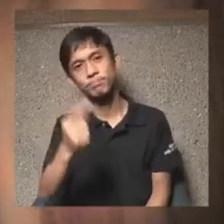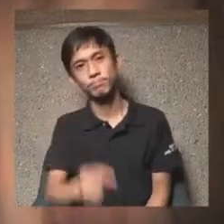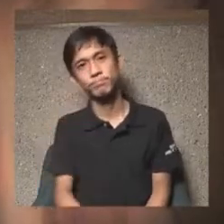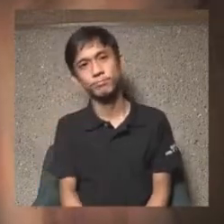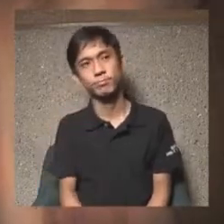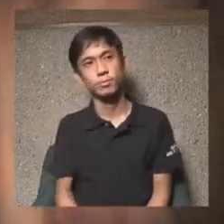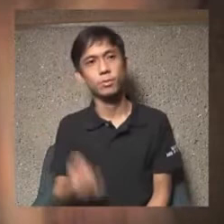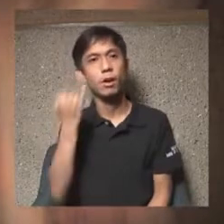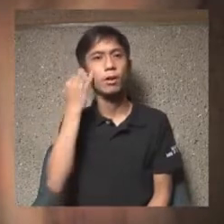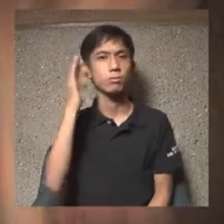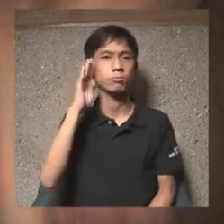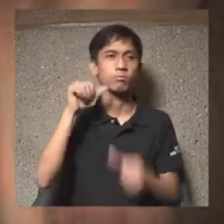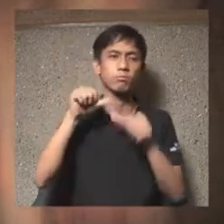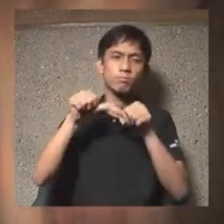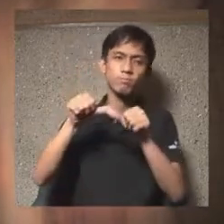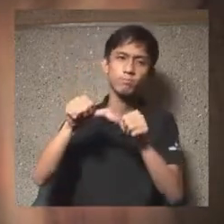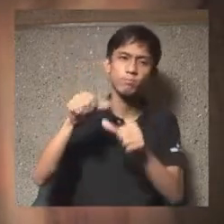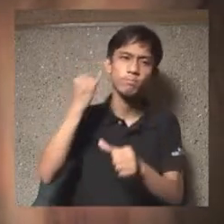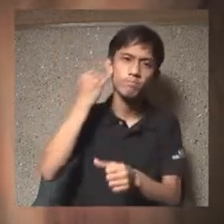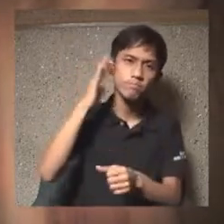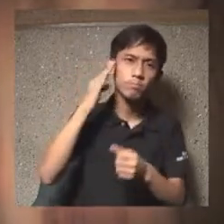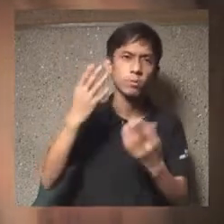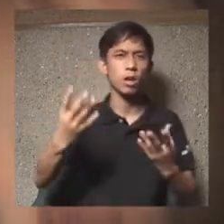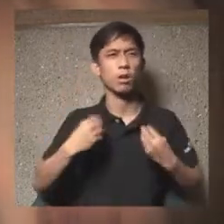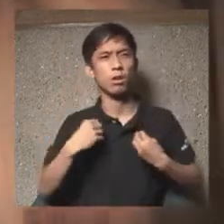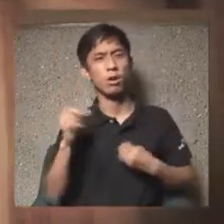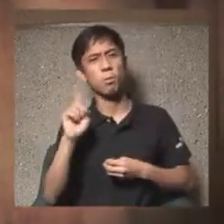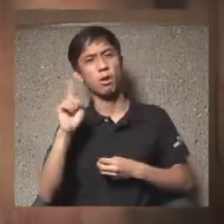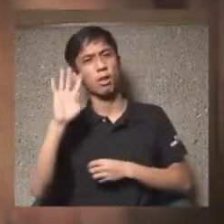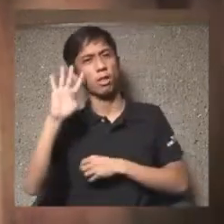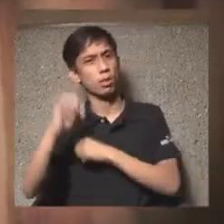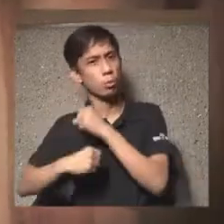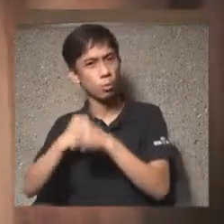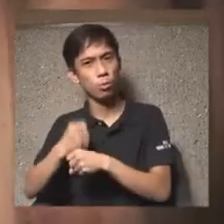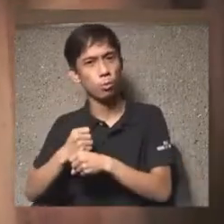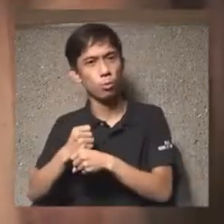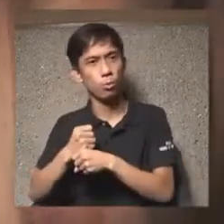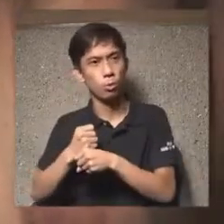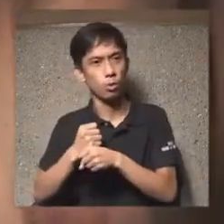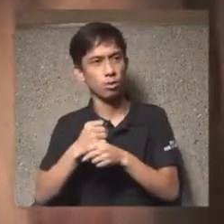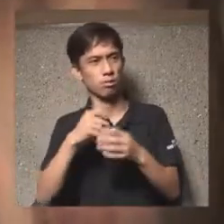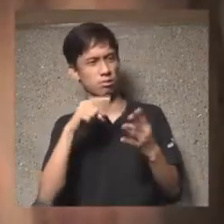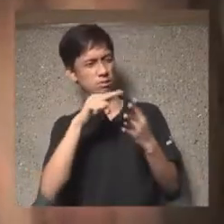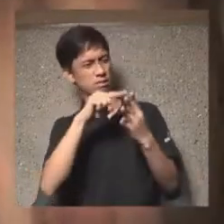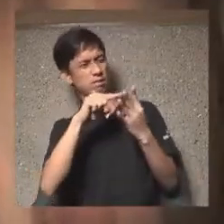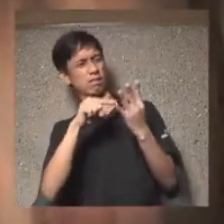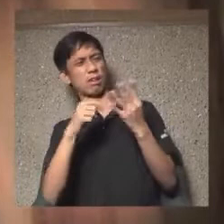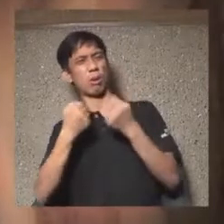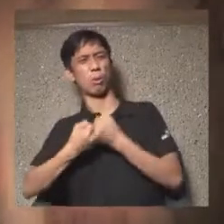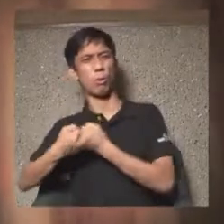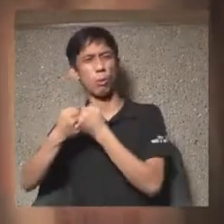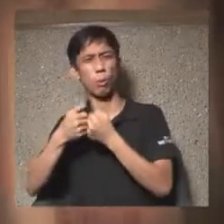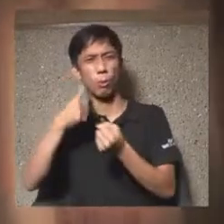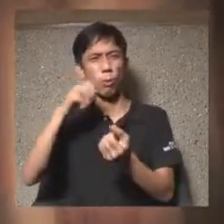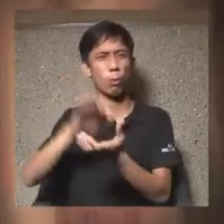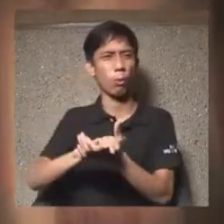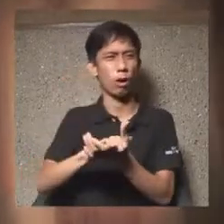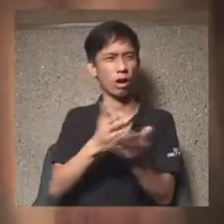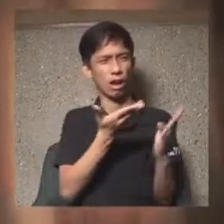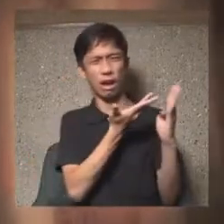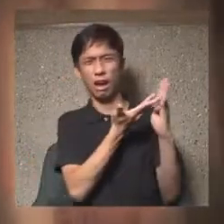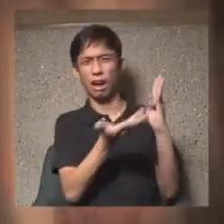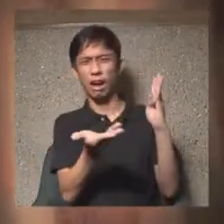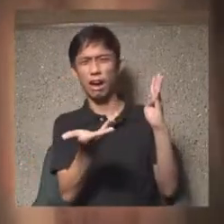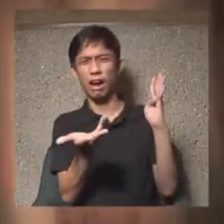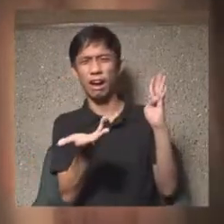and all these wives were quarreling with one another. You know, who would be the matriarch? Who would be the number one